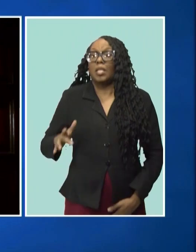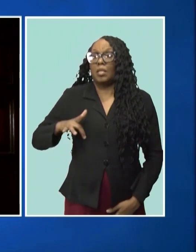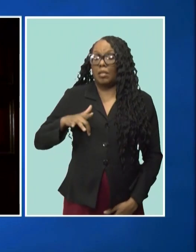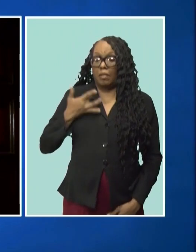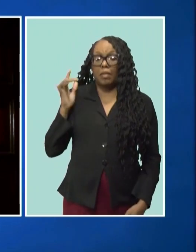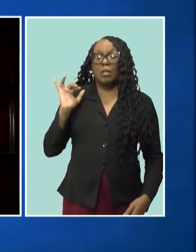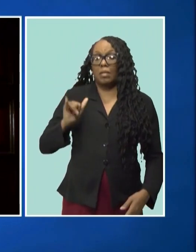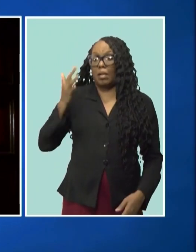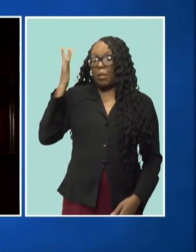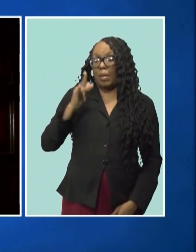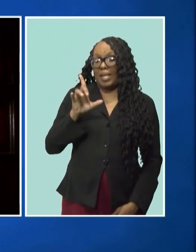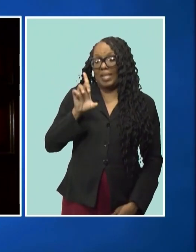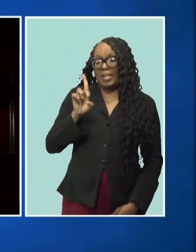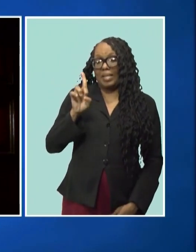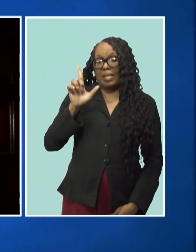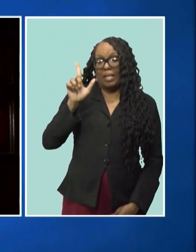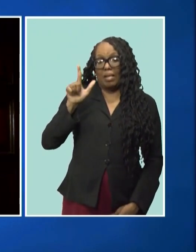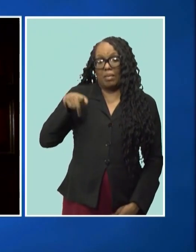party?